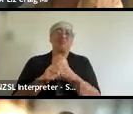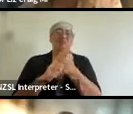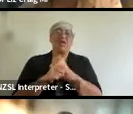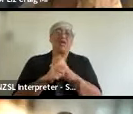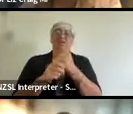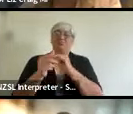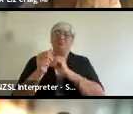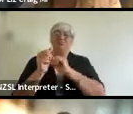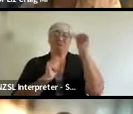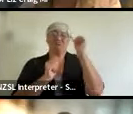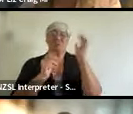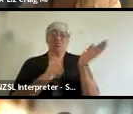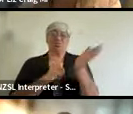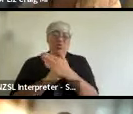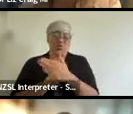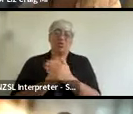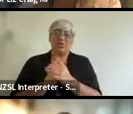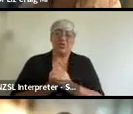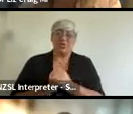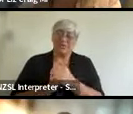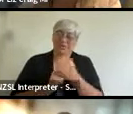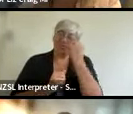and